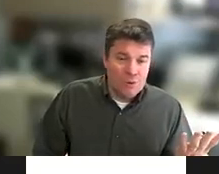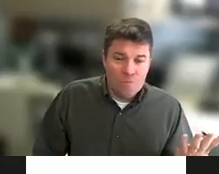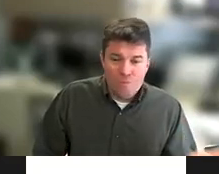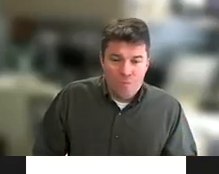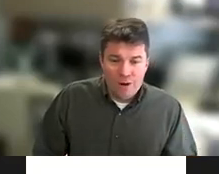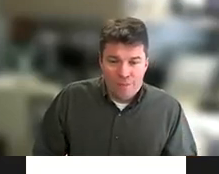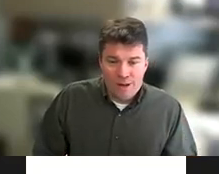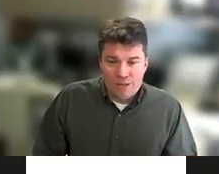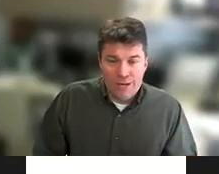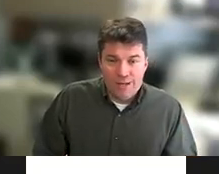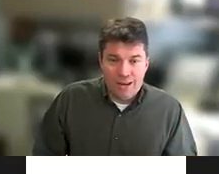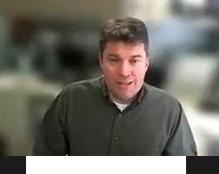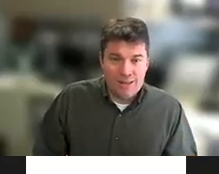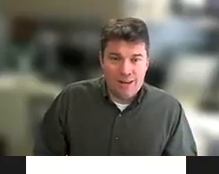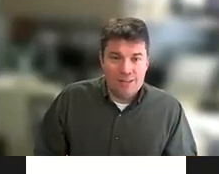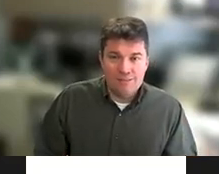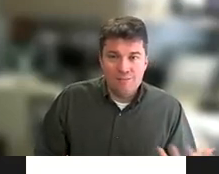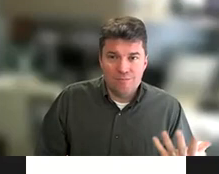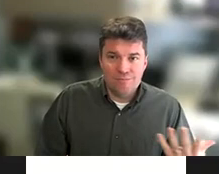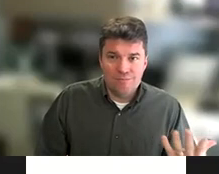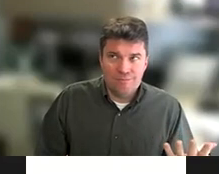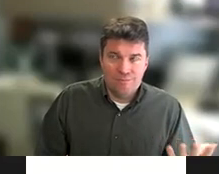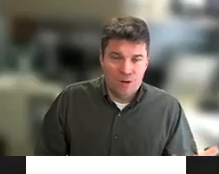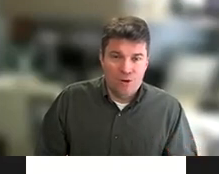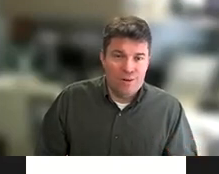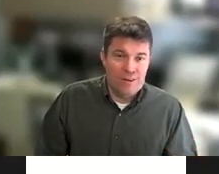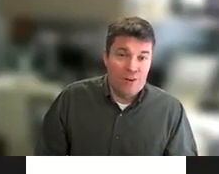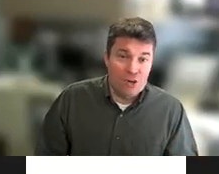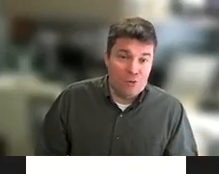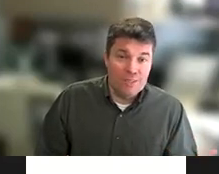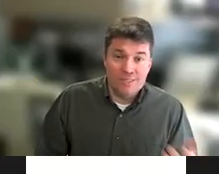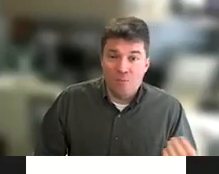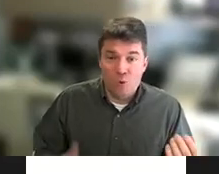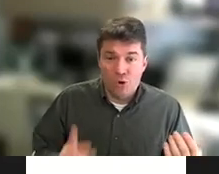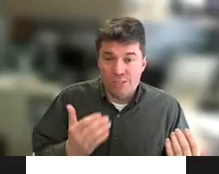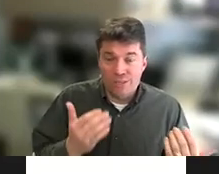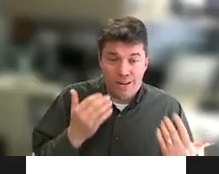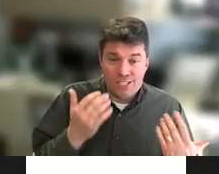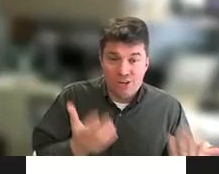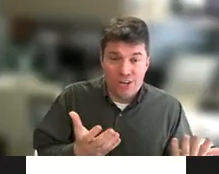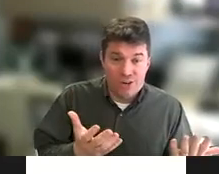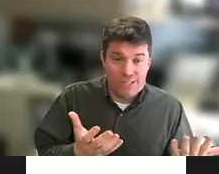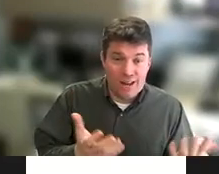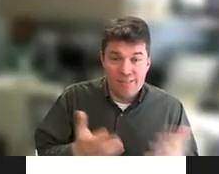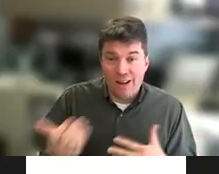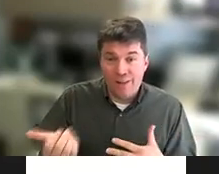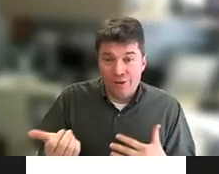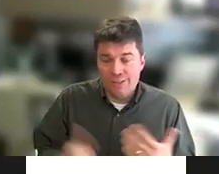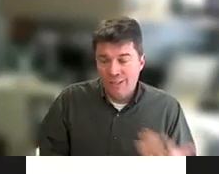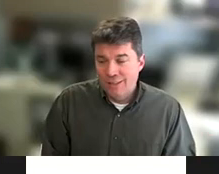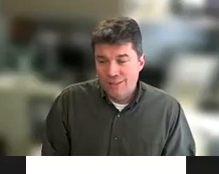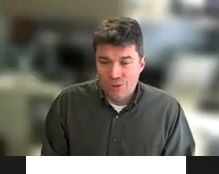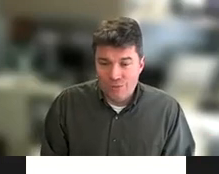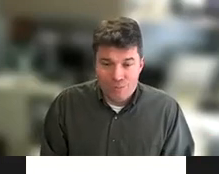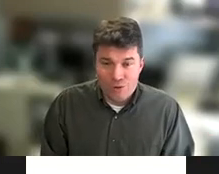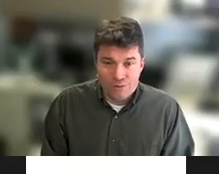communicate. So one of the best ways I can say is learn different terms, because some words are easier to understand than